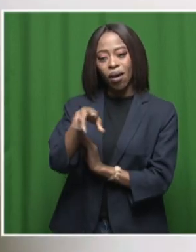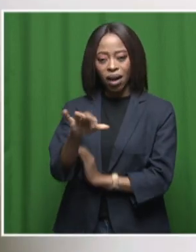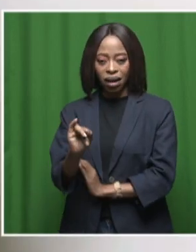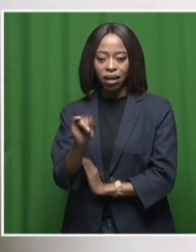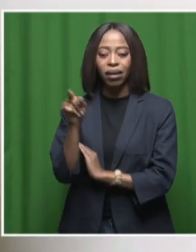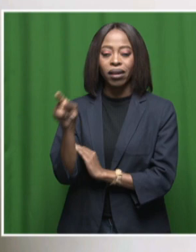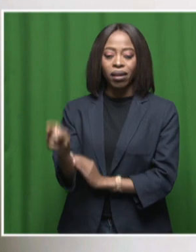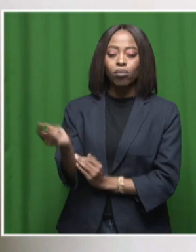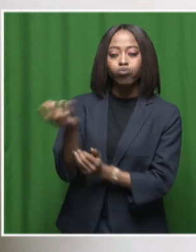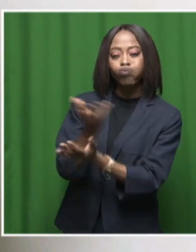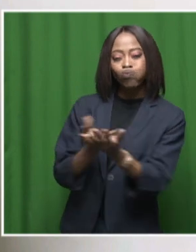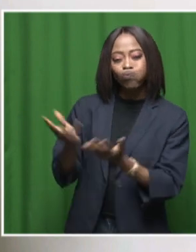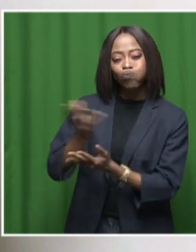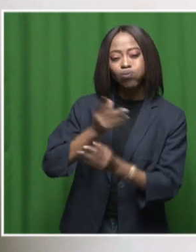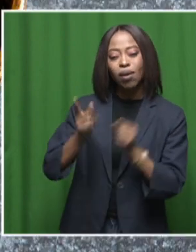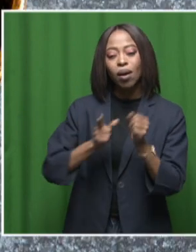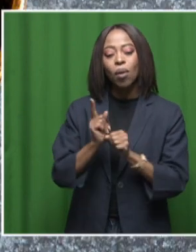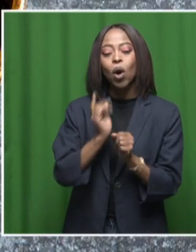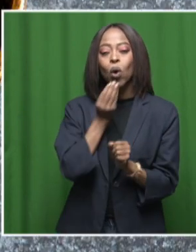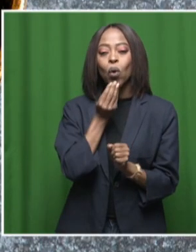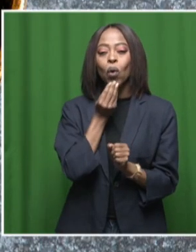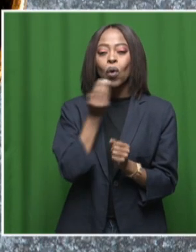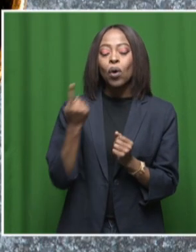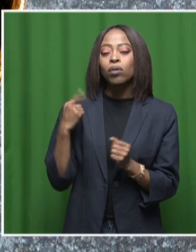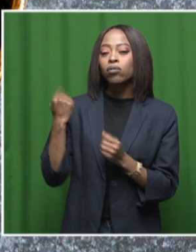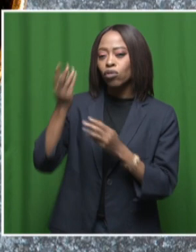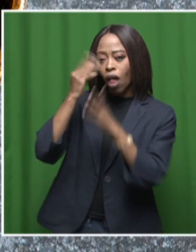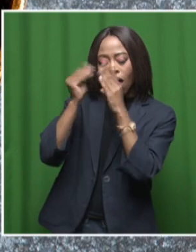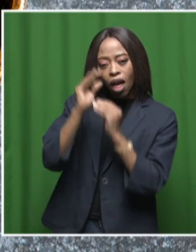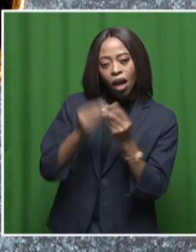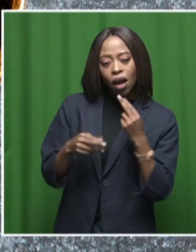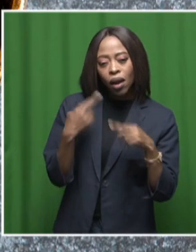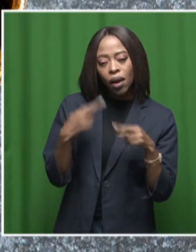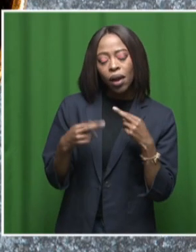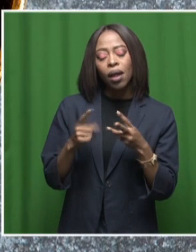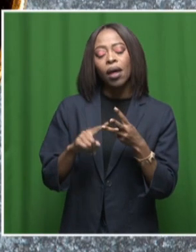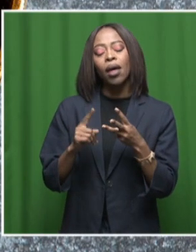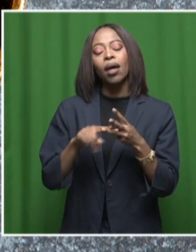in conversation with her about her culinary journey as well as her new